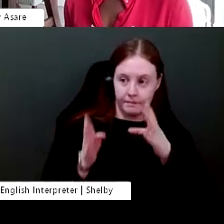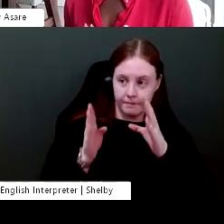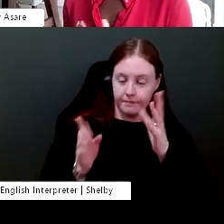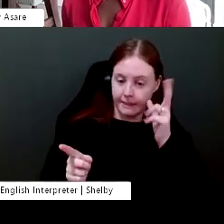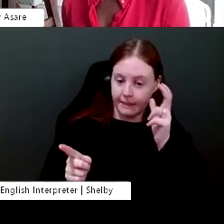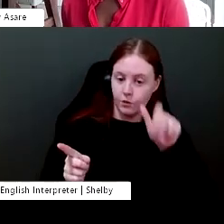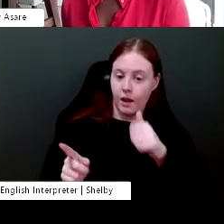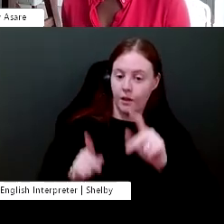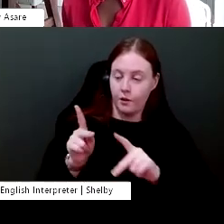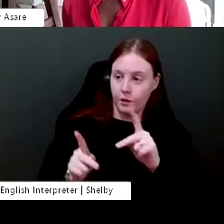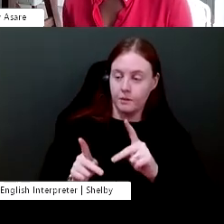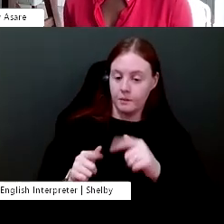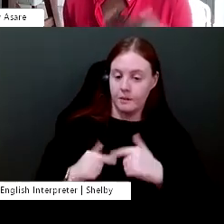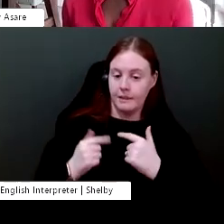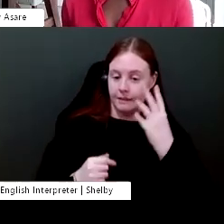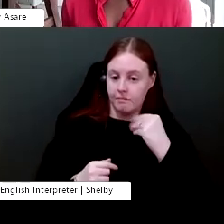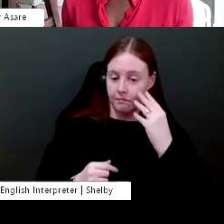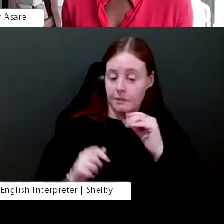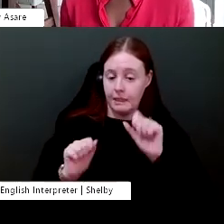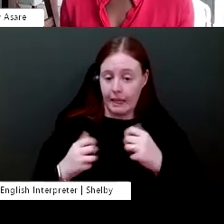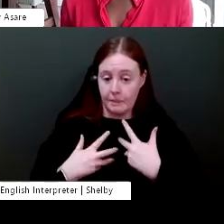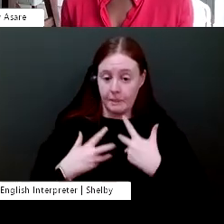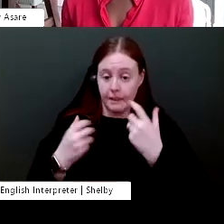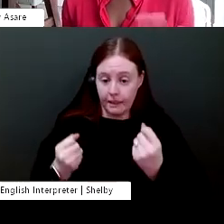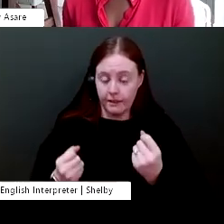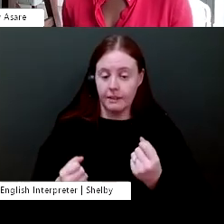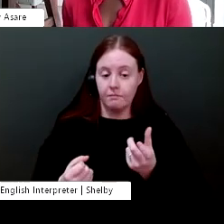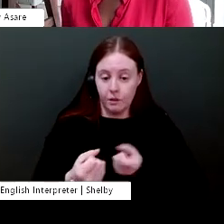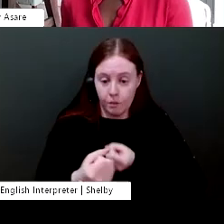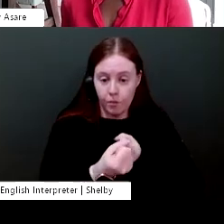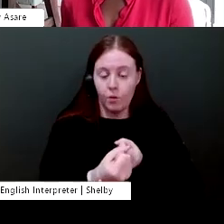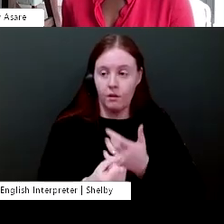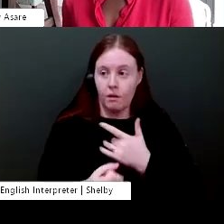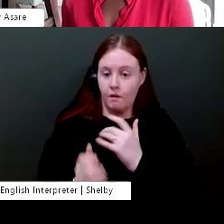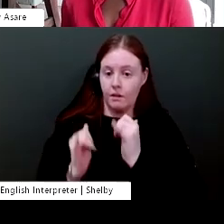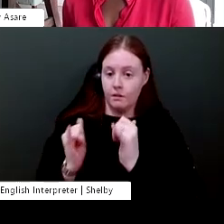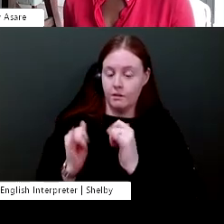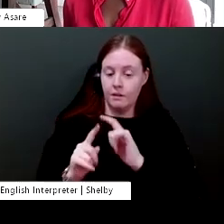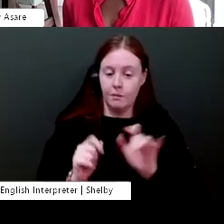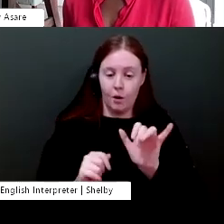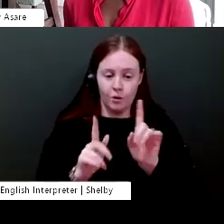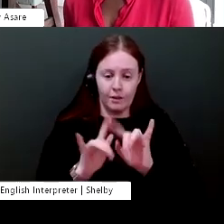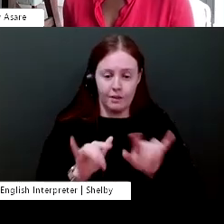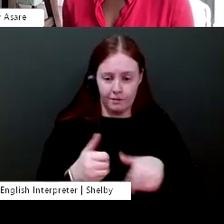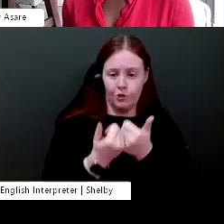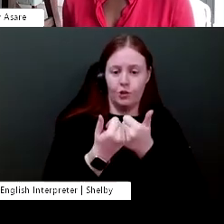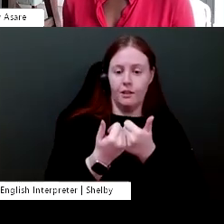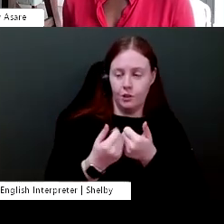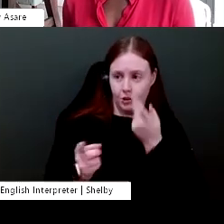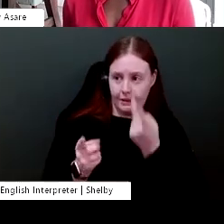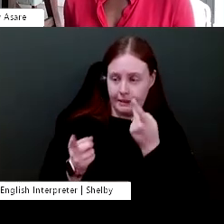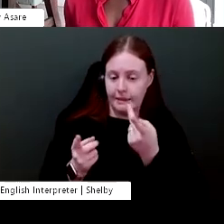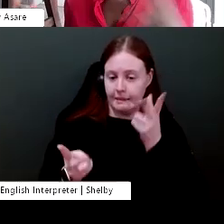be healing and it can be supportive to know that someone else has gone through what you've gone through, but also knowing that it's challenging and can be hard. And so having in